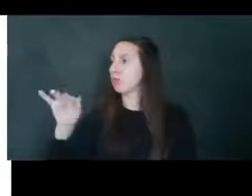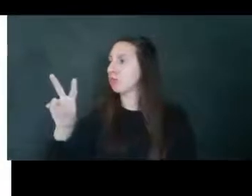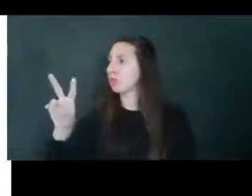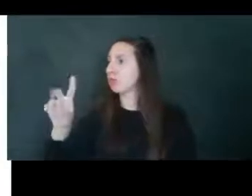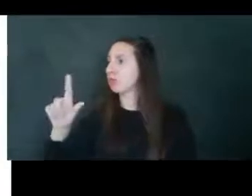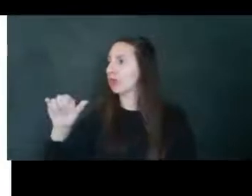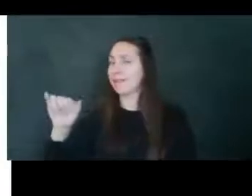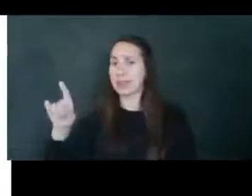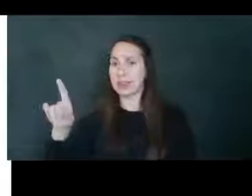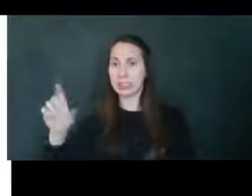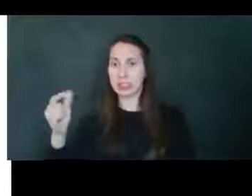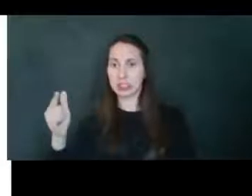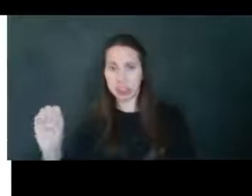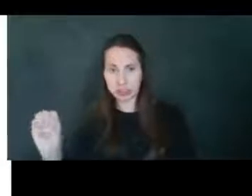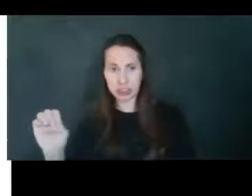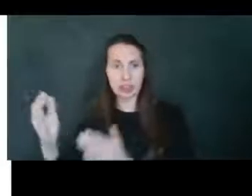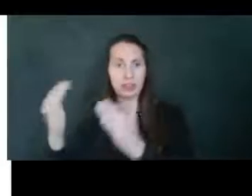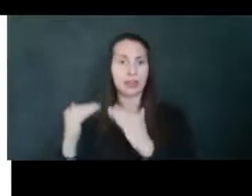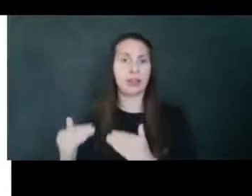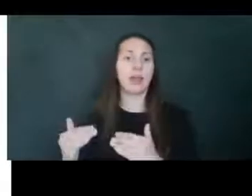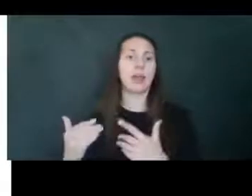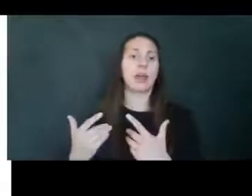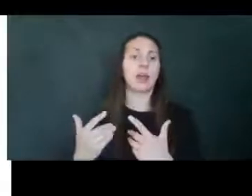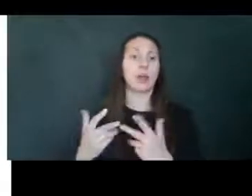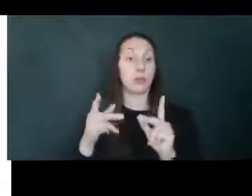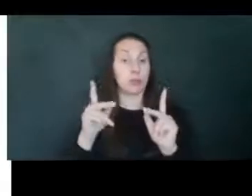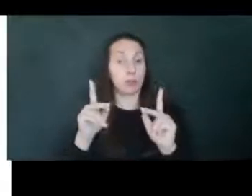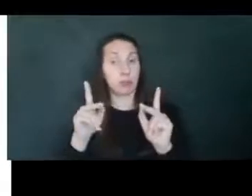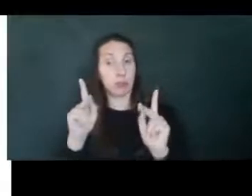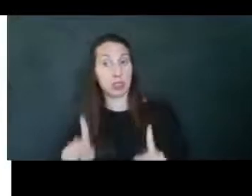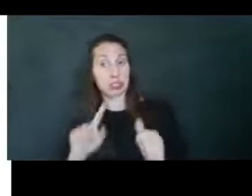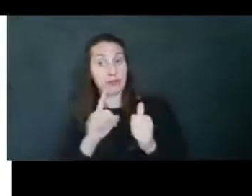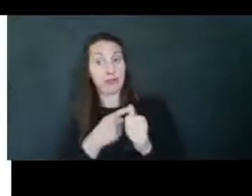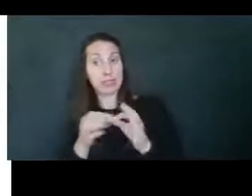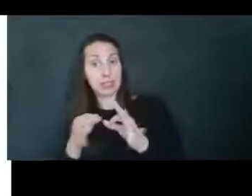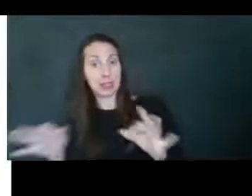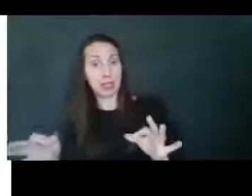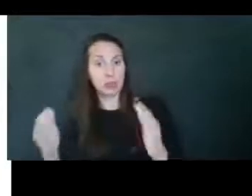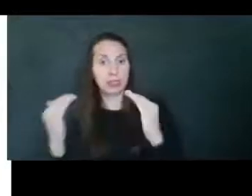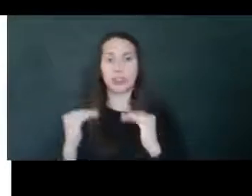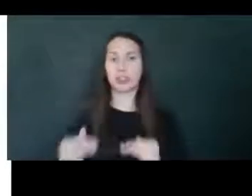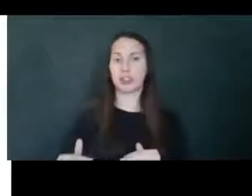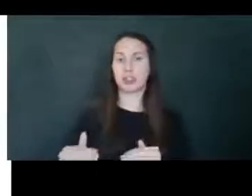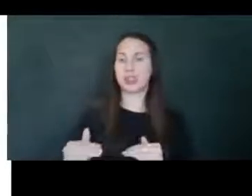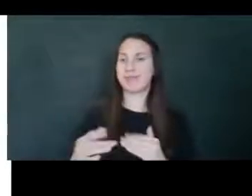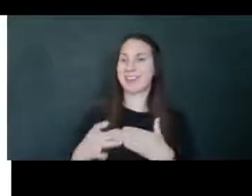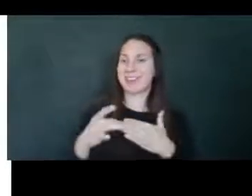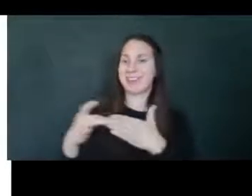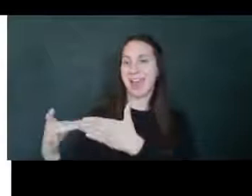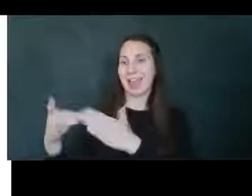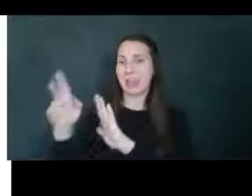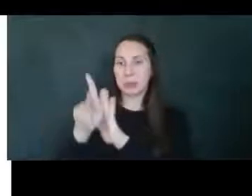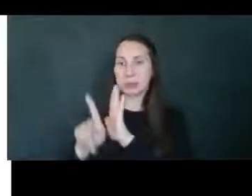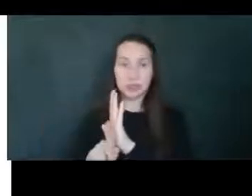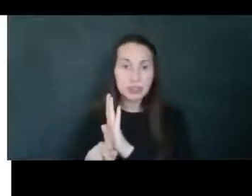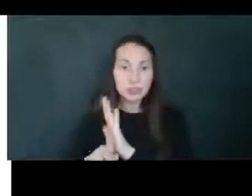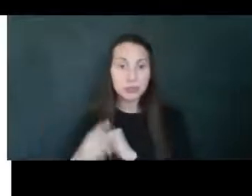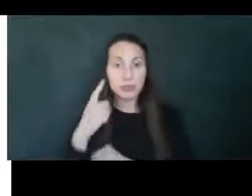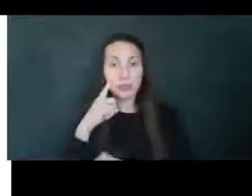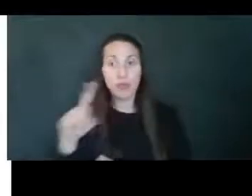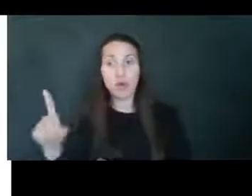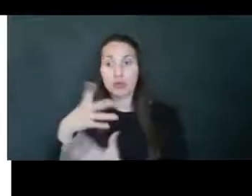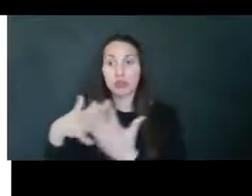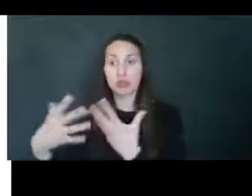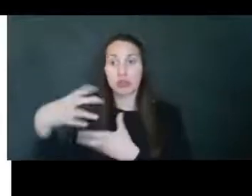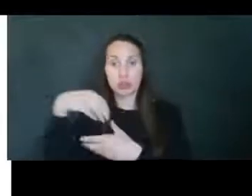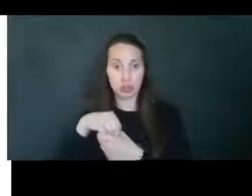creating a guiding principles for social inclusion at your agency. And I'll give you a snapshot of what this looks like at the